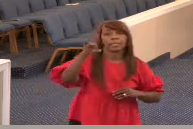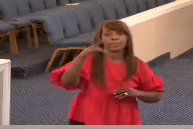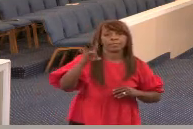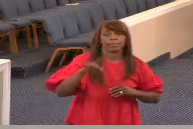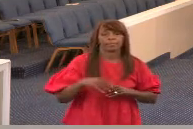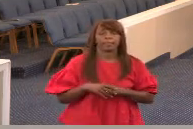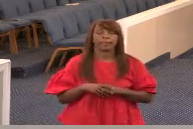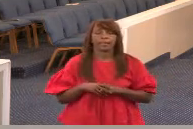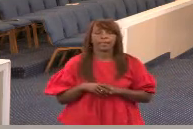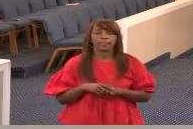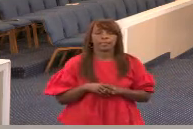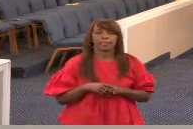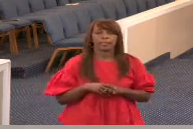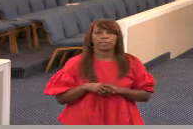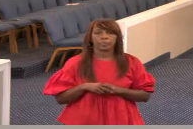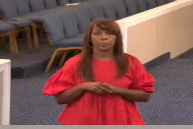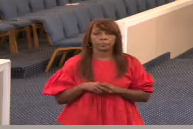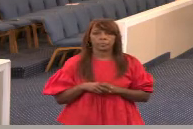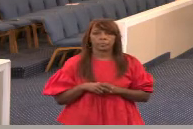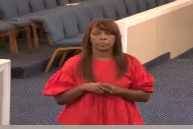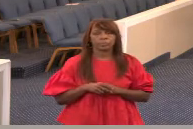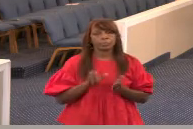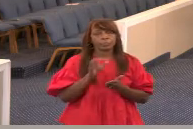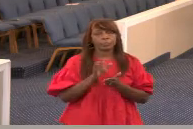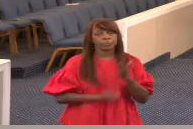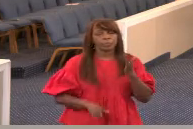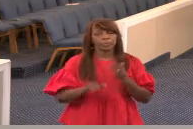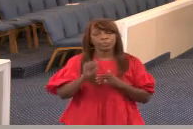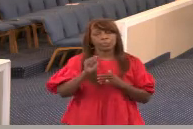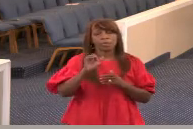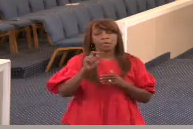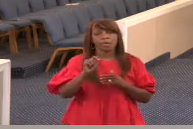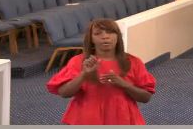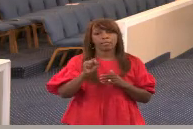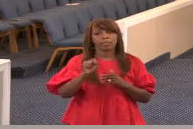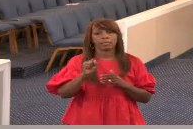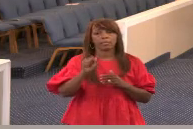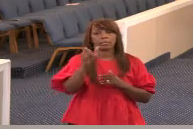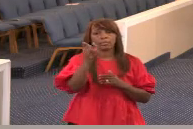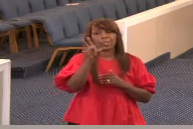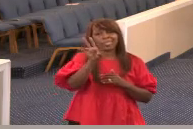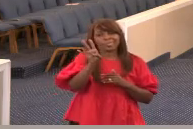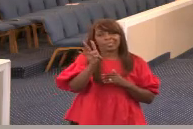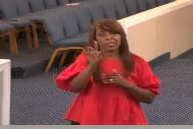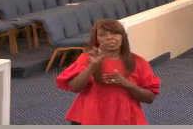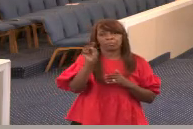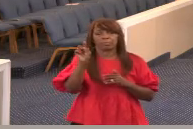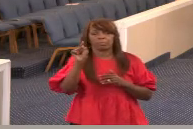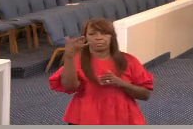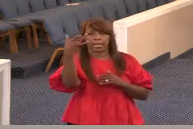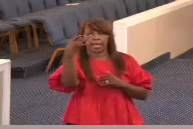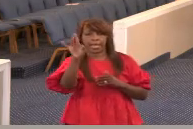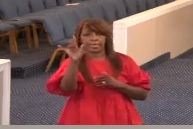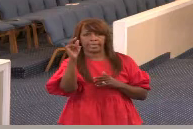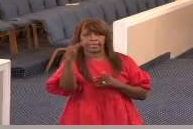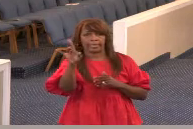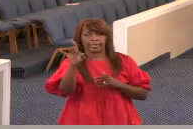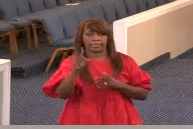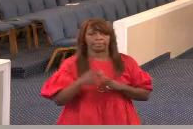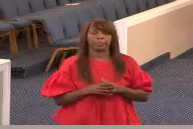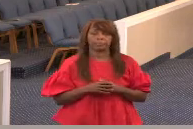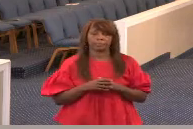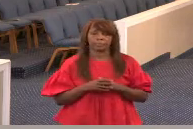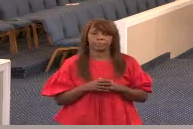And that 18th verse of the 27th chapter, it says, "And we being